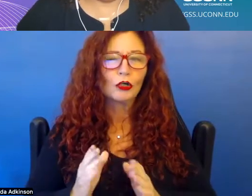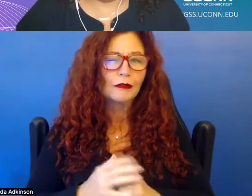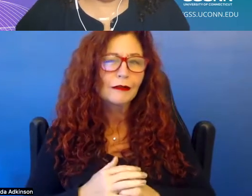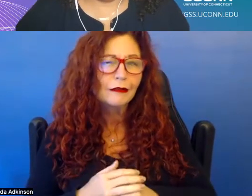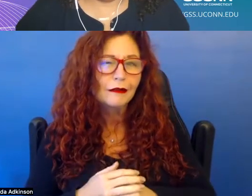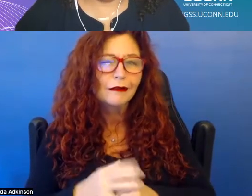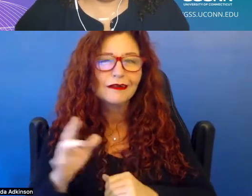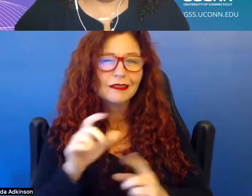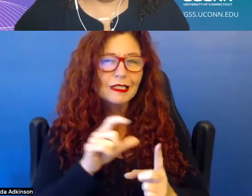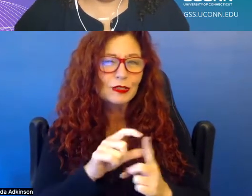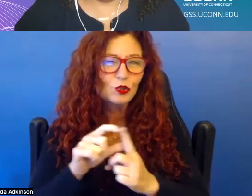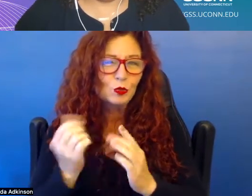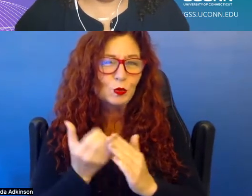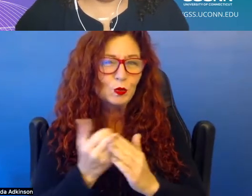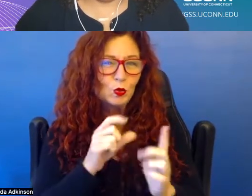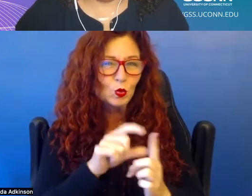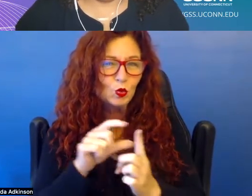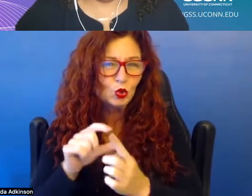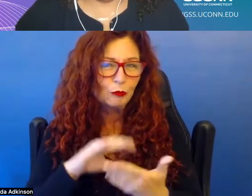And so for me, it's more,